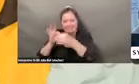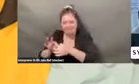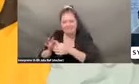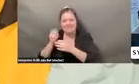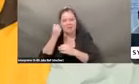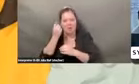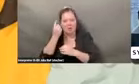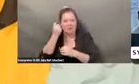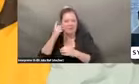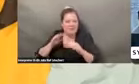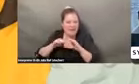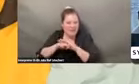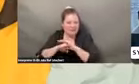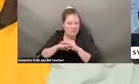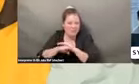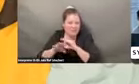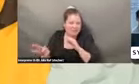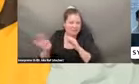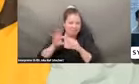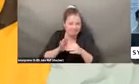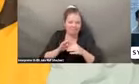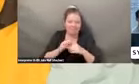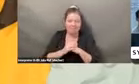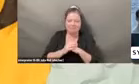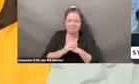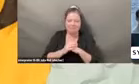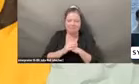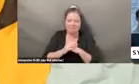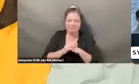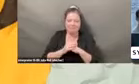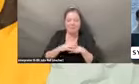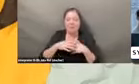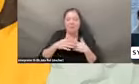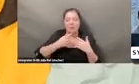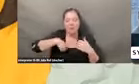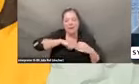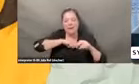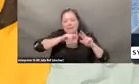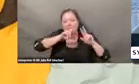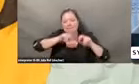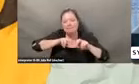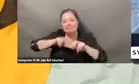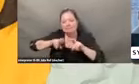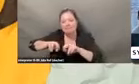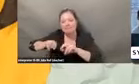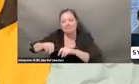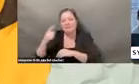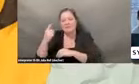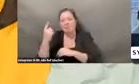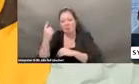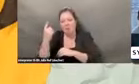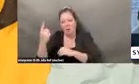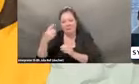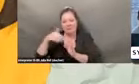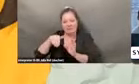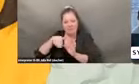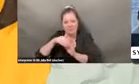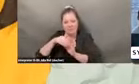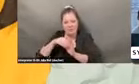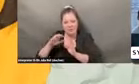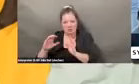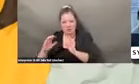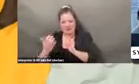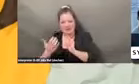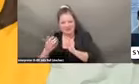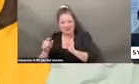accessibility. What we found directly is in at least one member state, it is required to